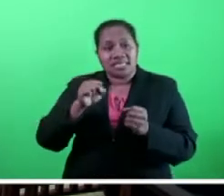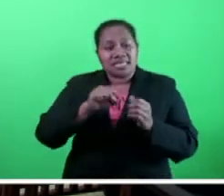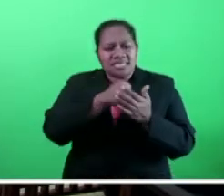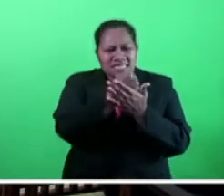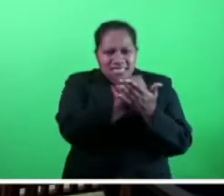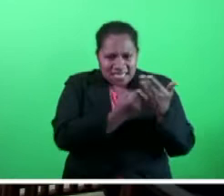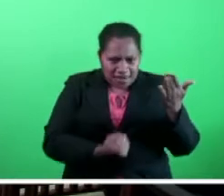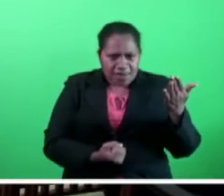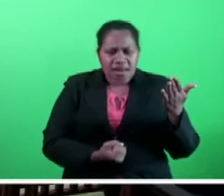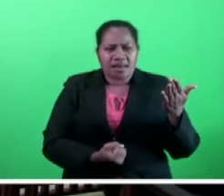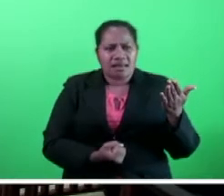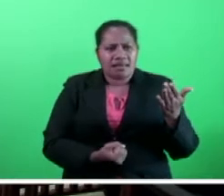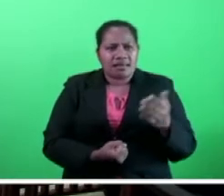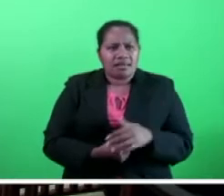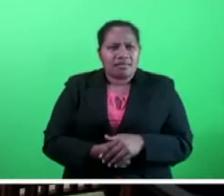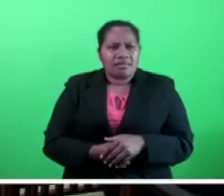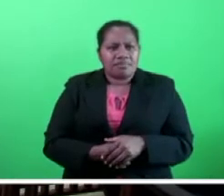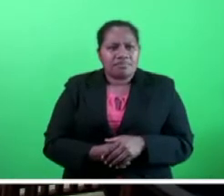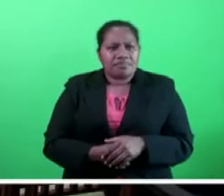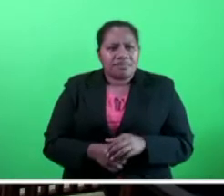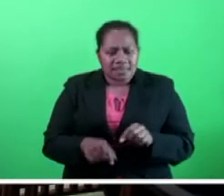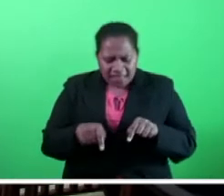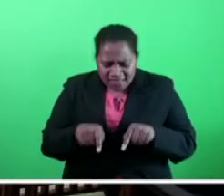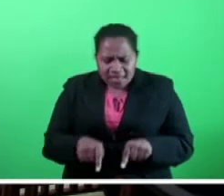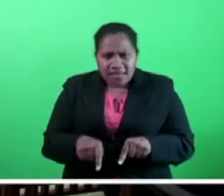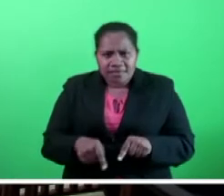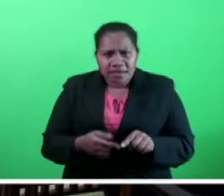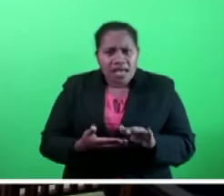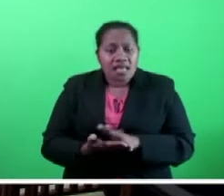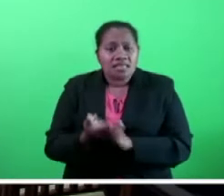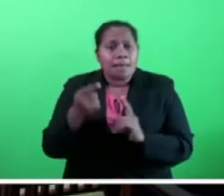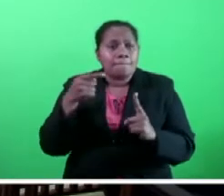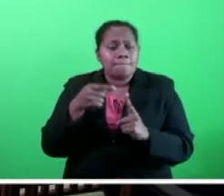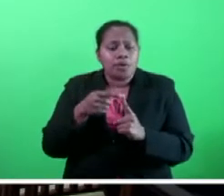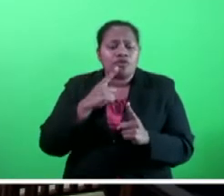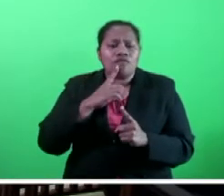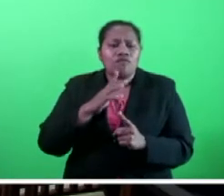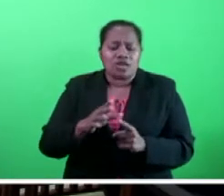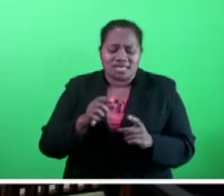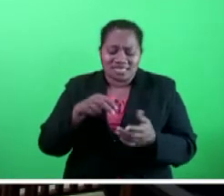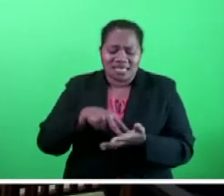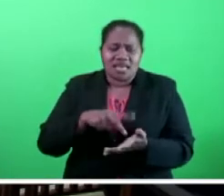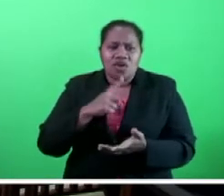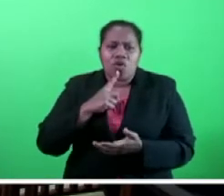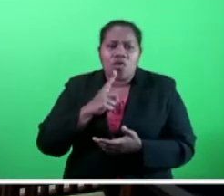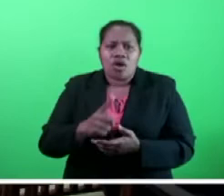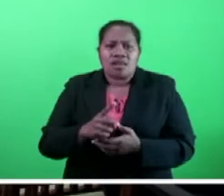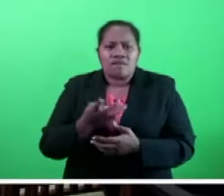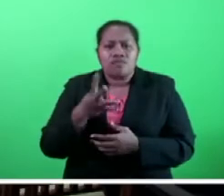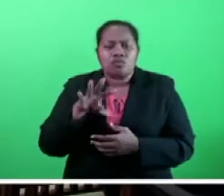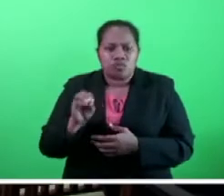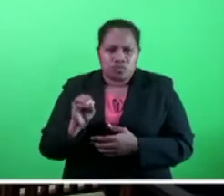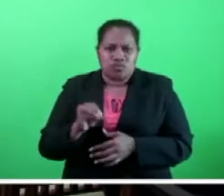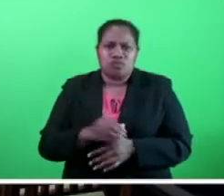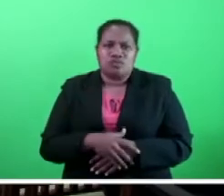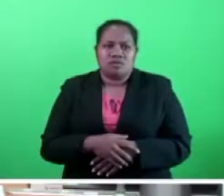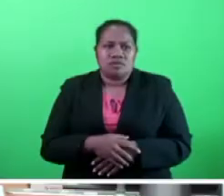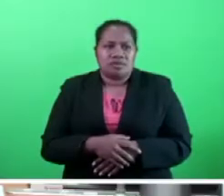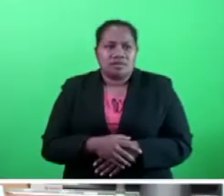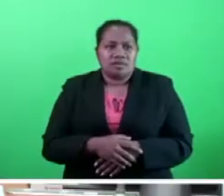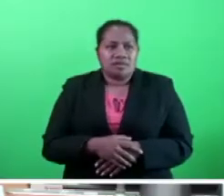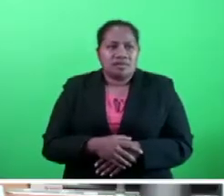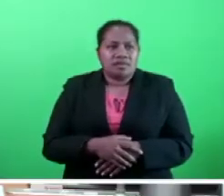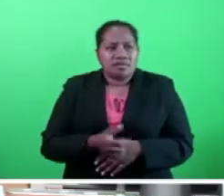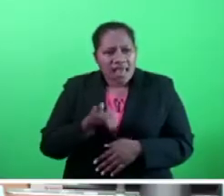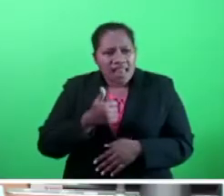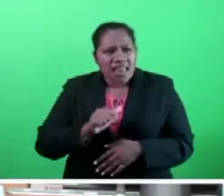than carrying on? This is under point of order, understanding orders 40, Honourable Speaker. If you would